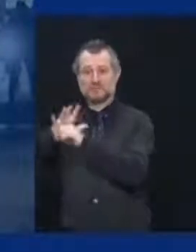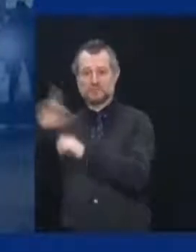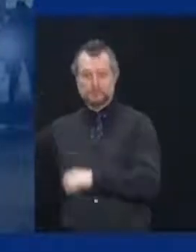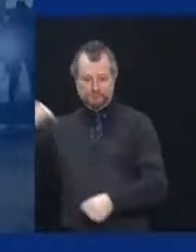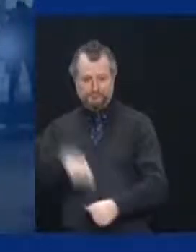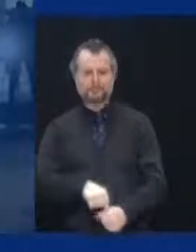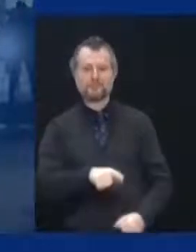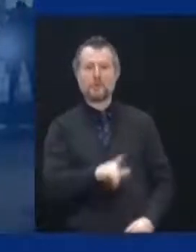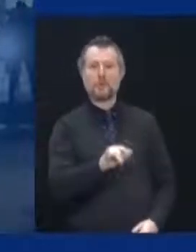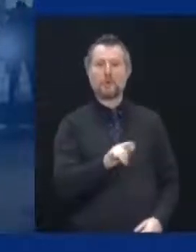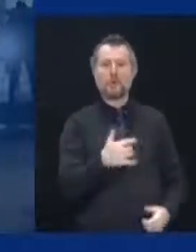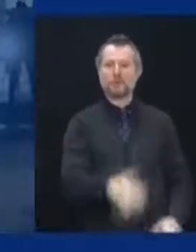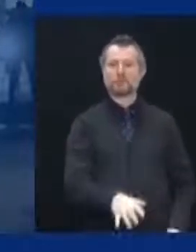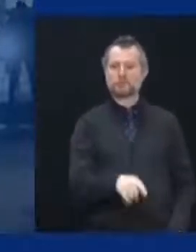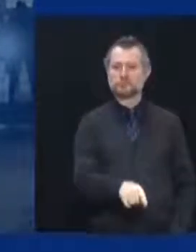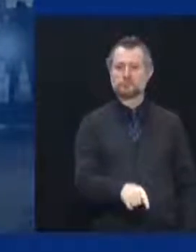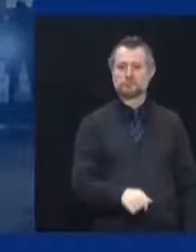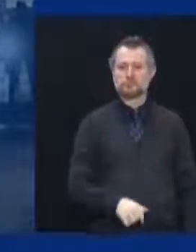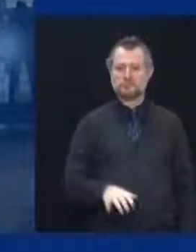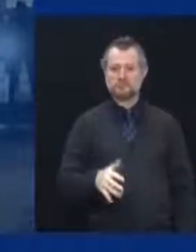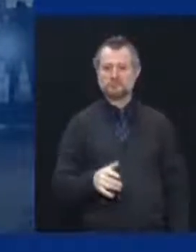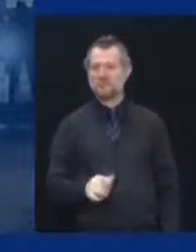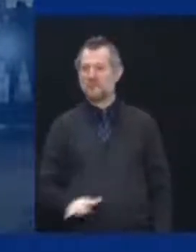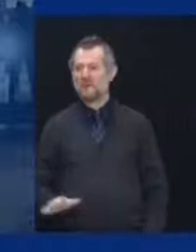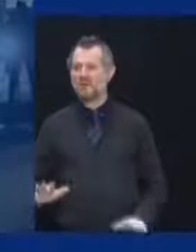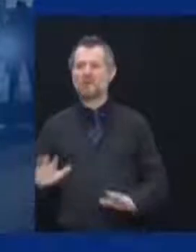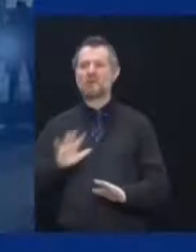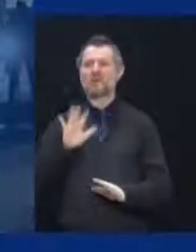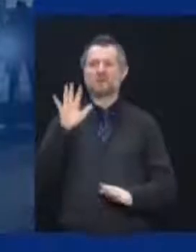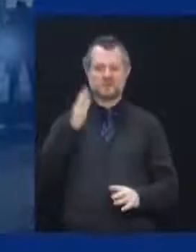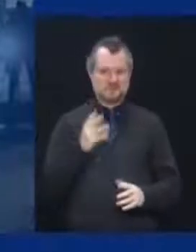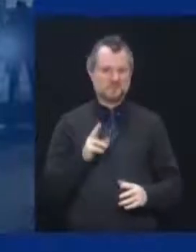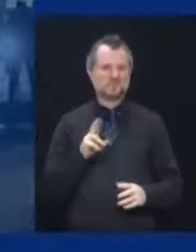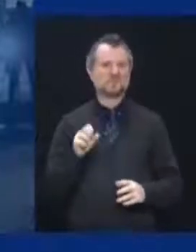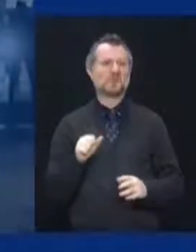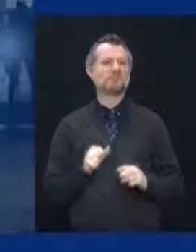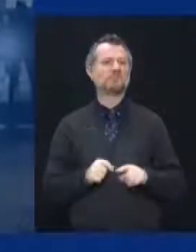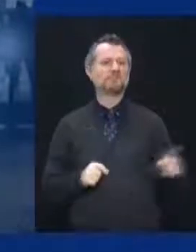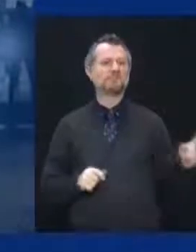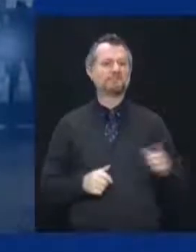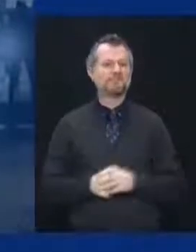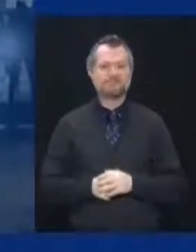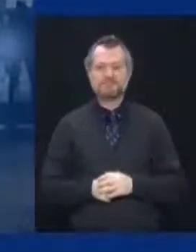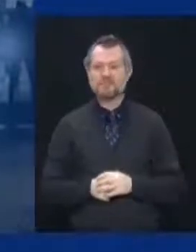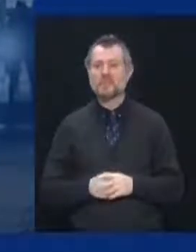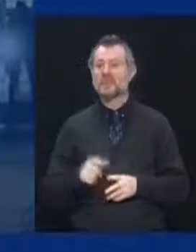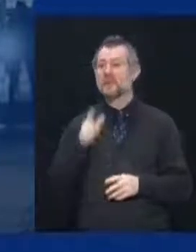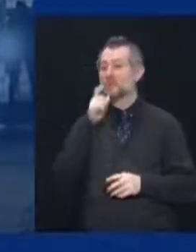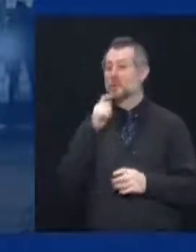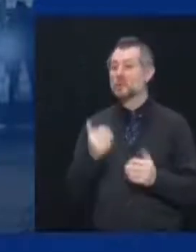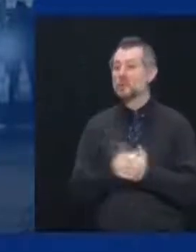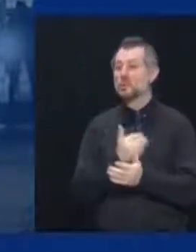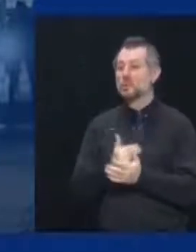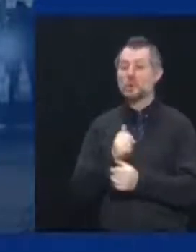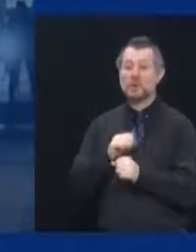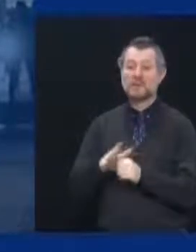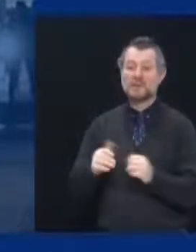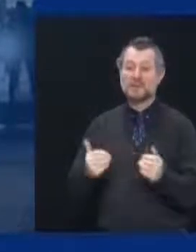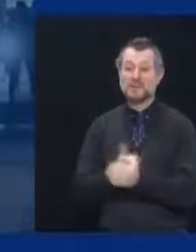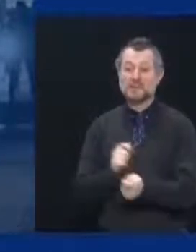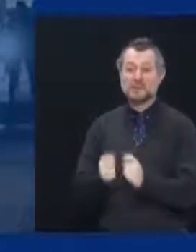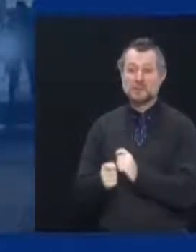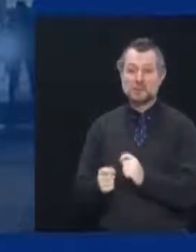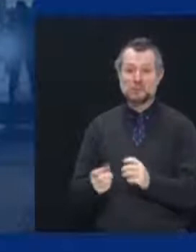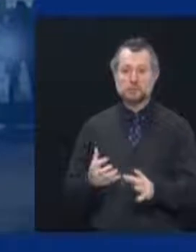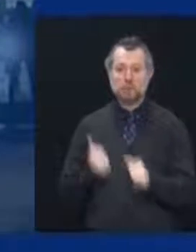all over the country. It just hasn't been diagnosed yet. A higher infection rate with that UK variant puts